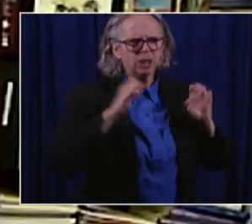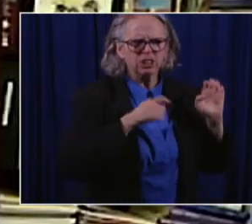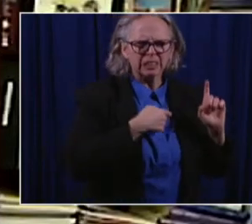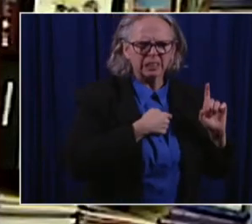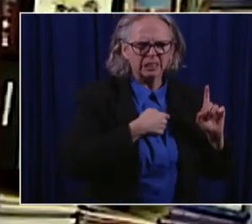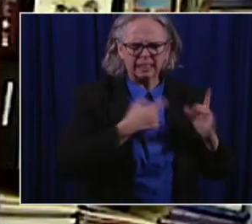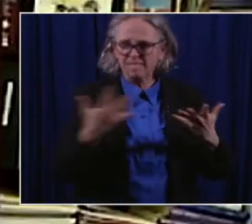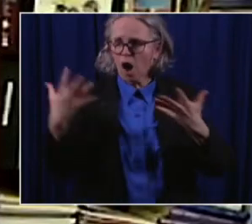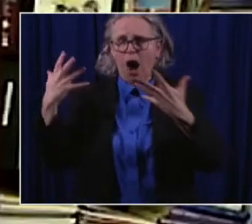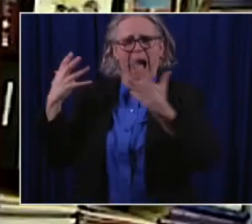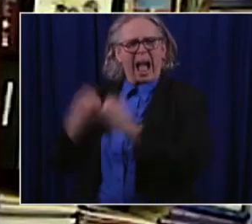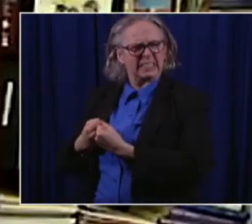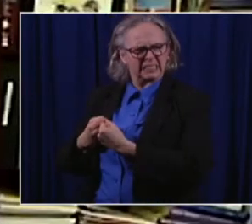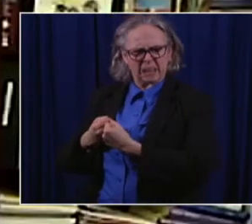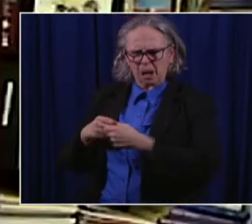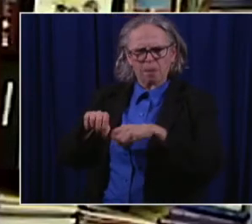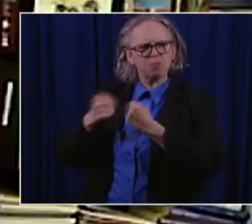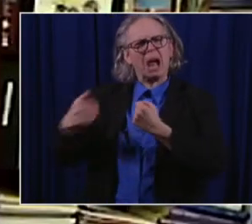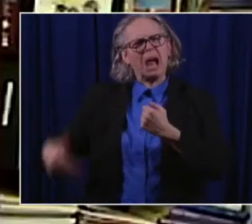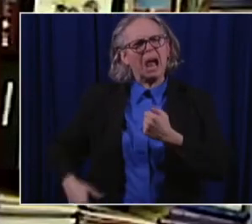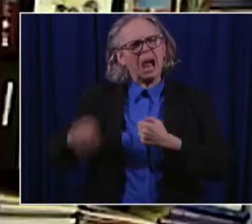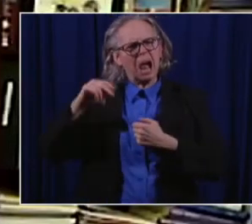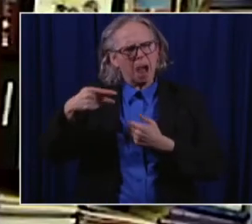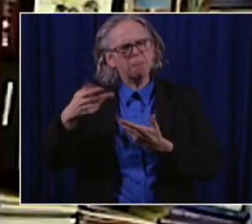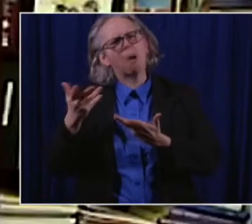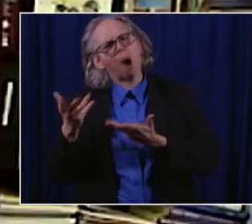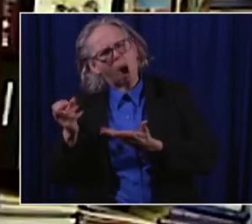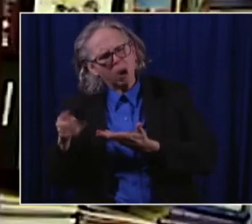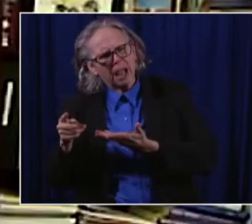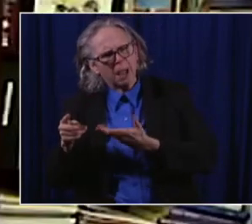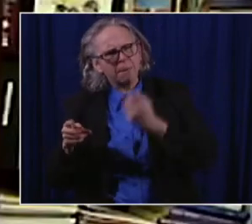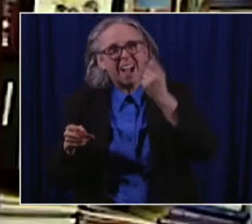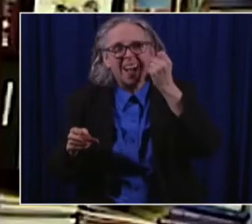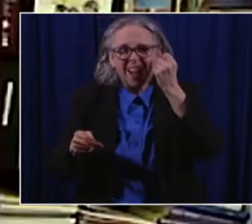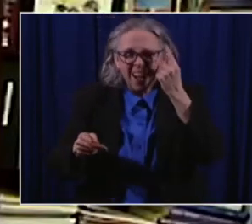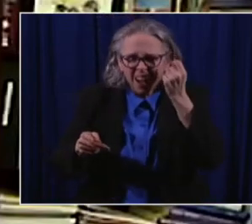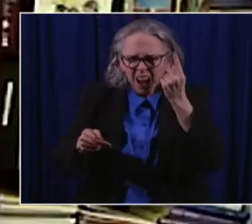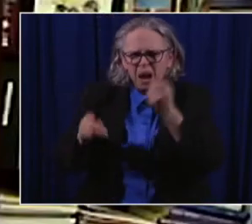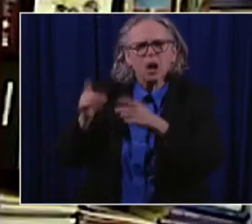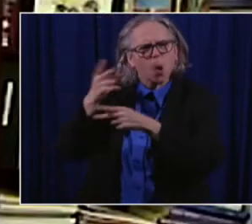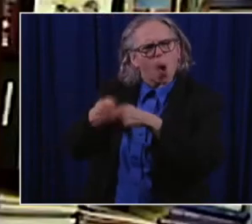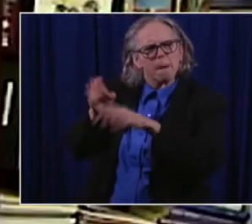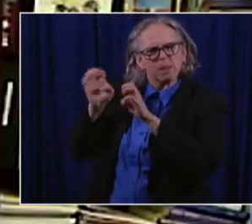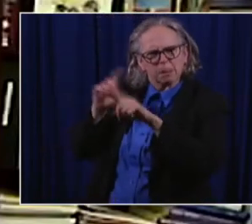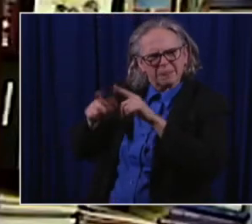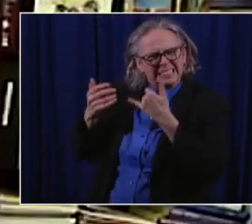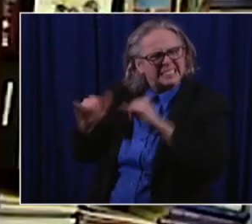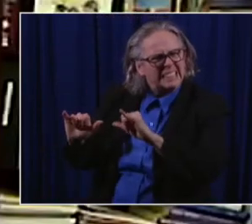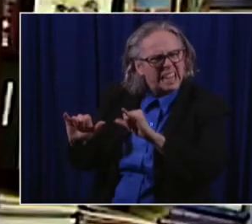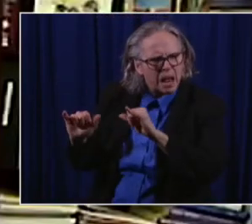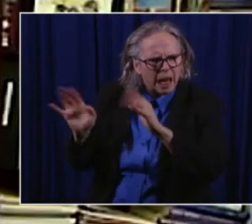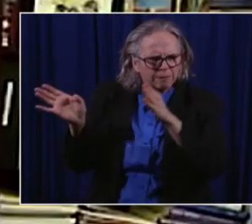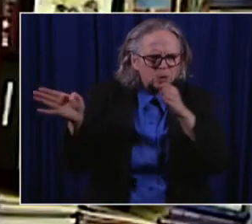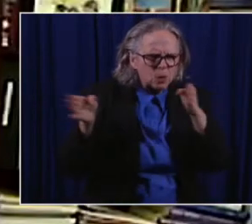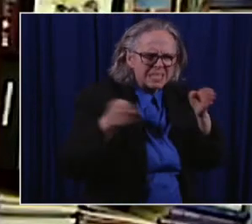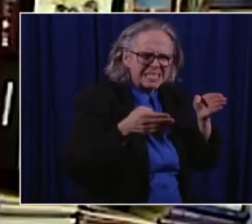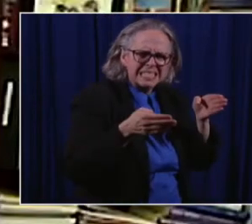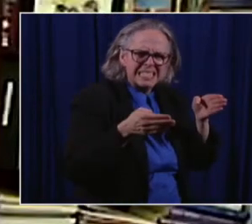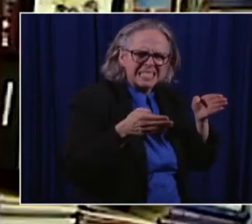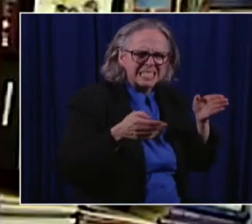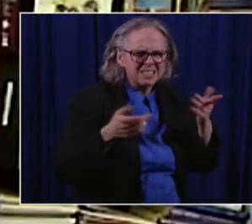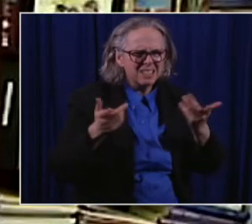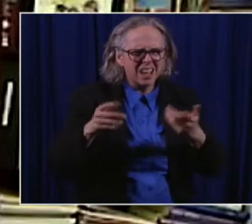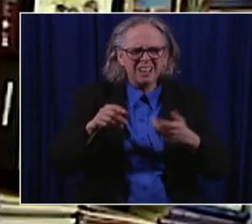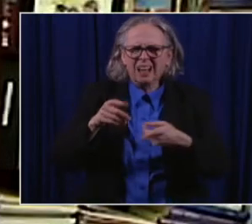These are surgeries that can be delayed for a period of time, but it's still causing pain and suffering for those patients. It's